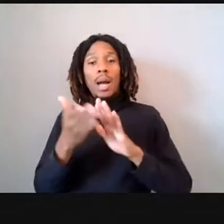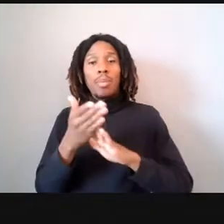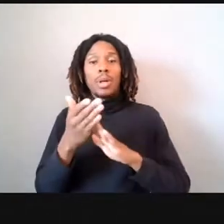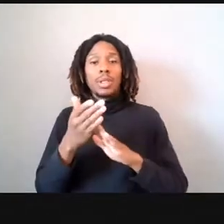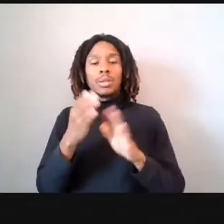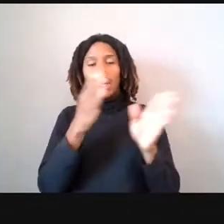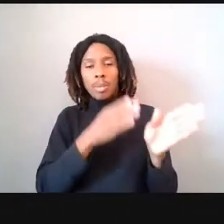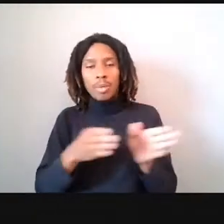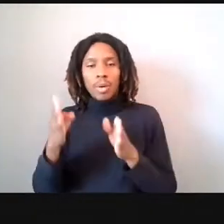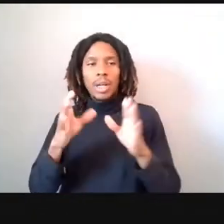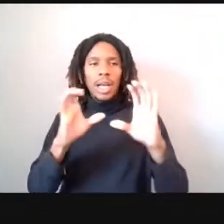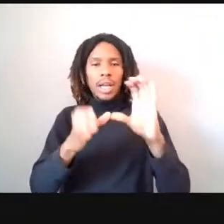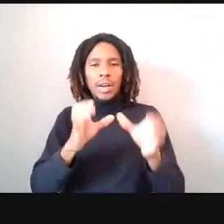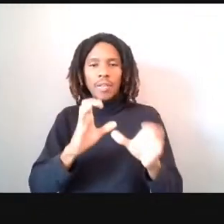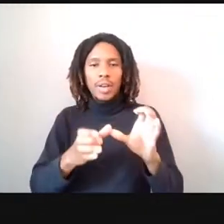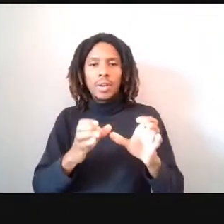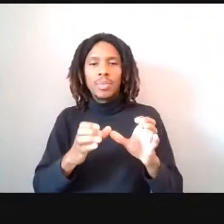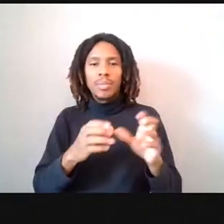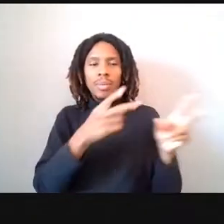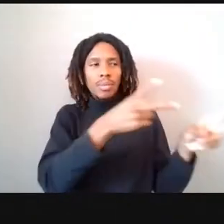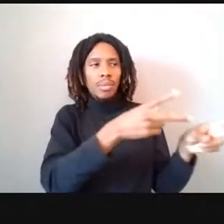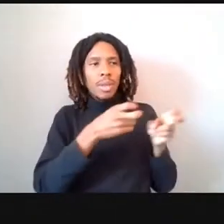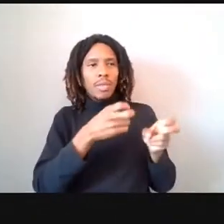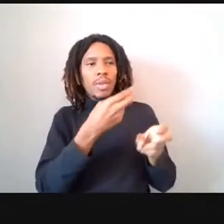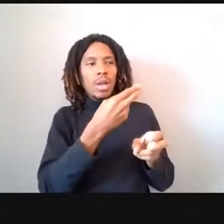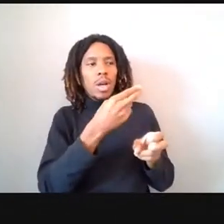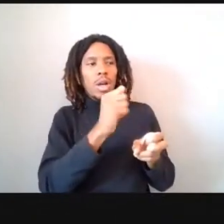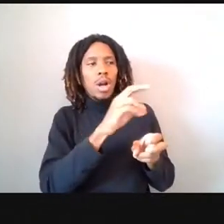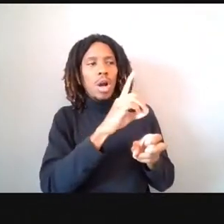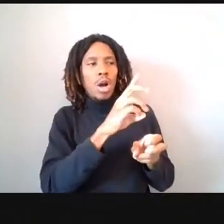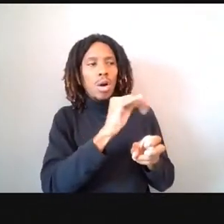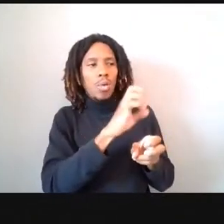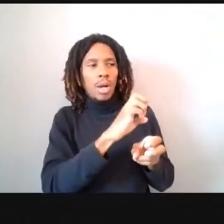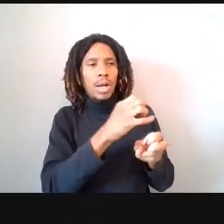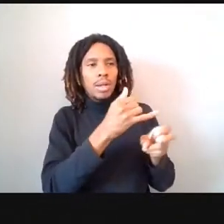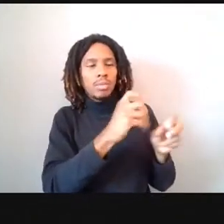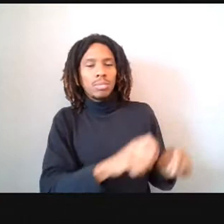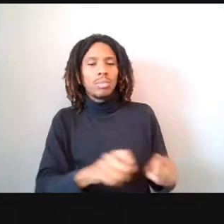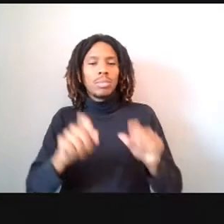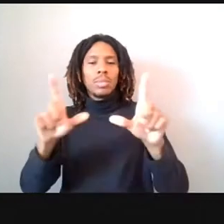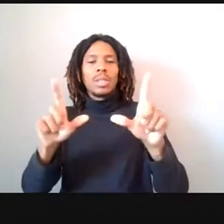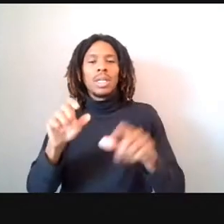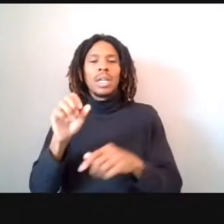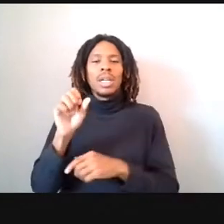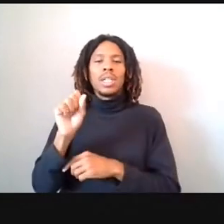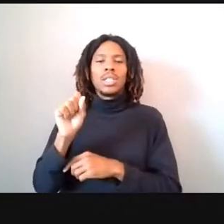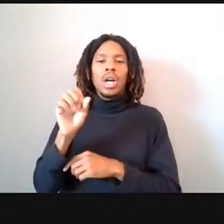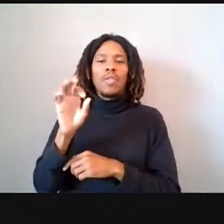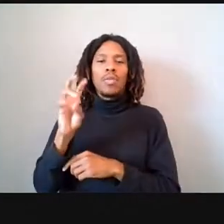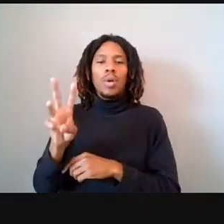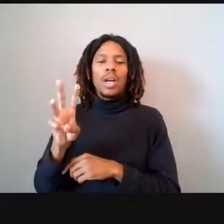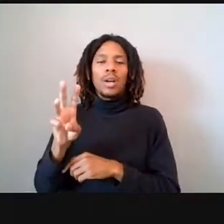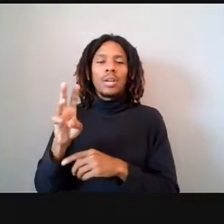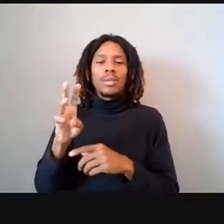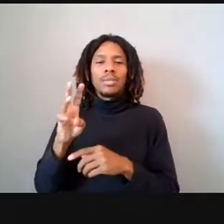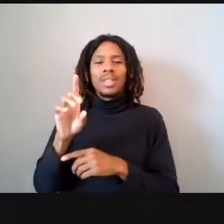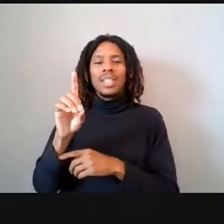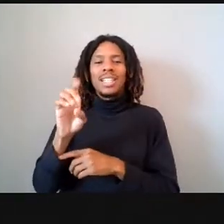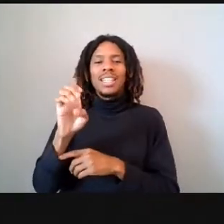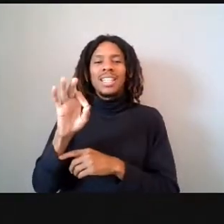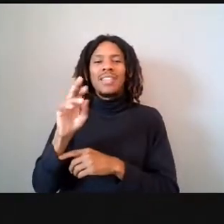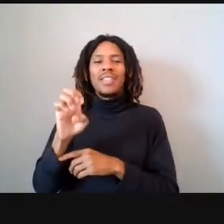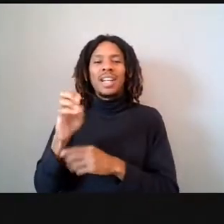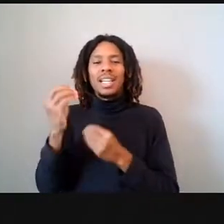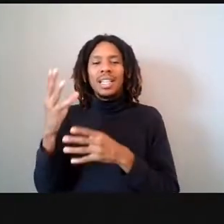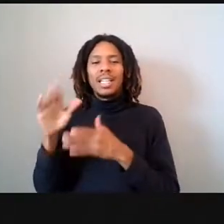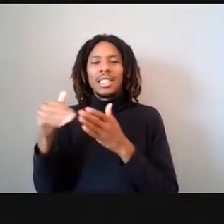and configurations are abstracted from the hardware and brought to you as what we call the software-defined data center. Great. I